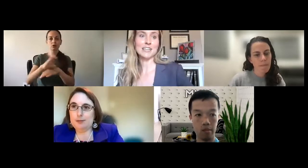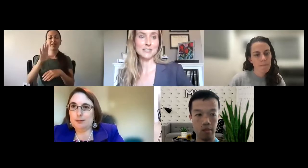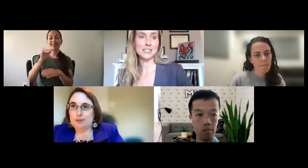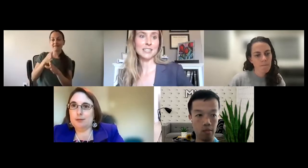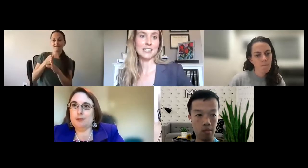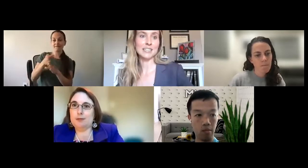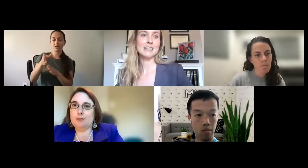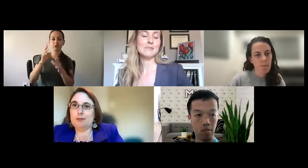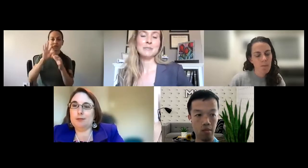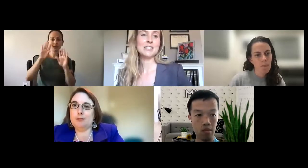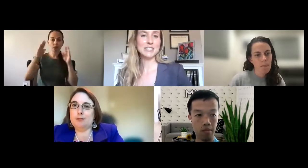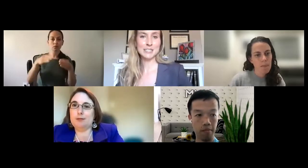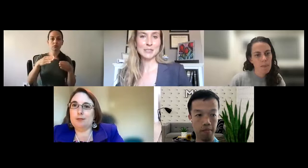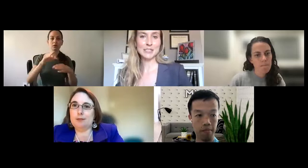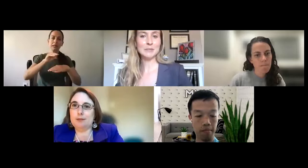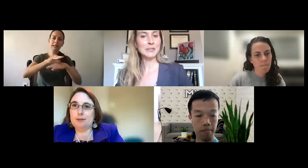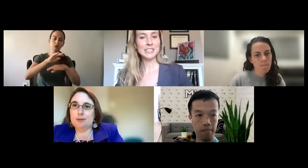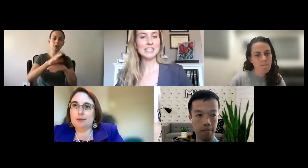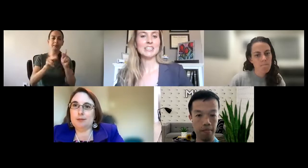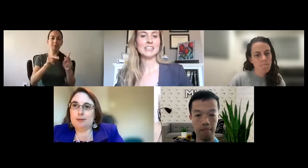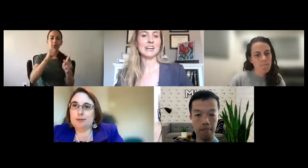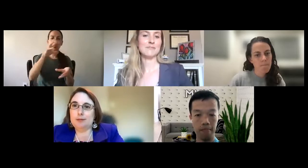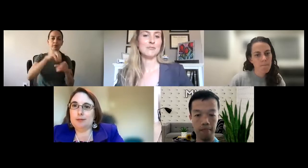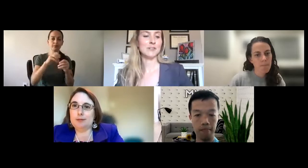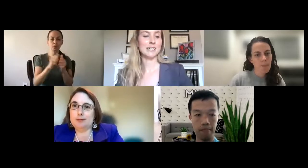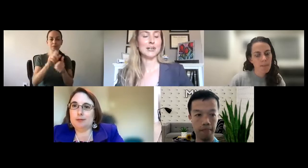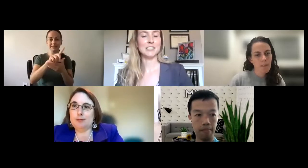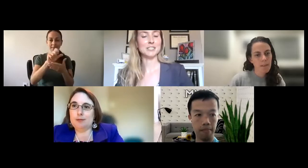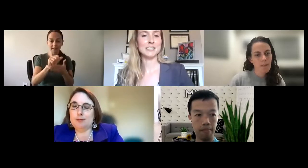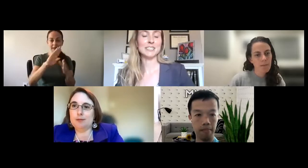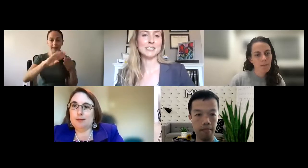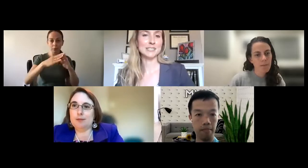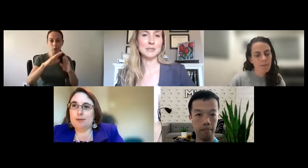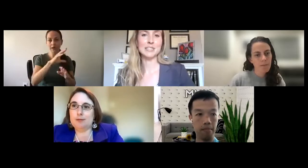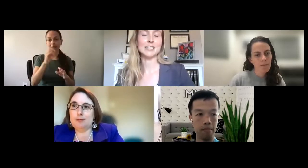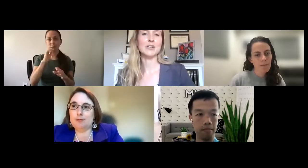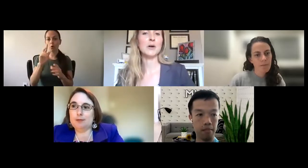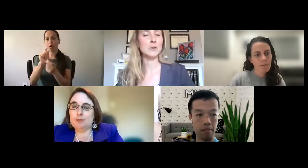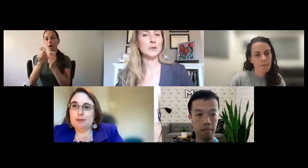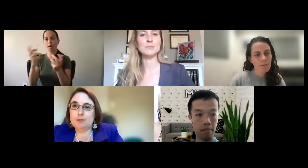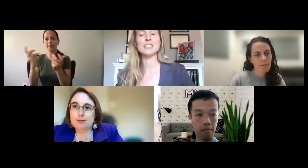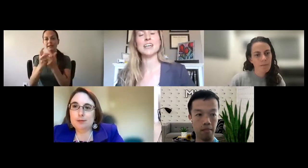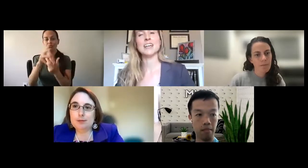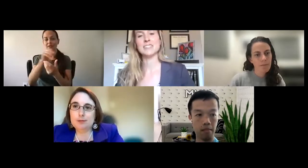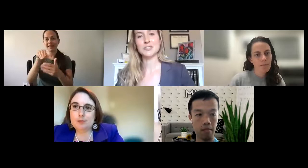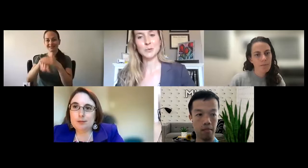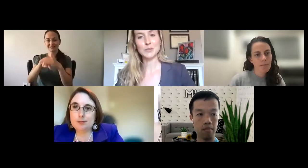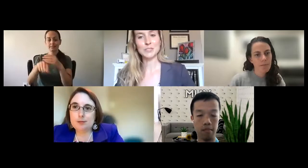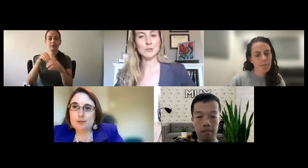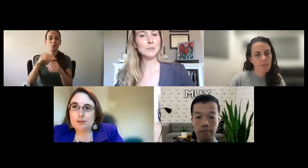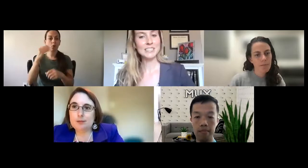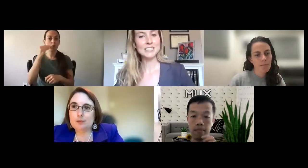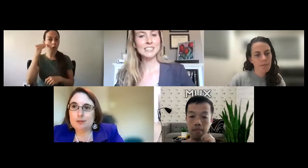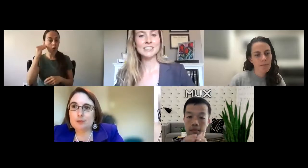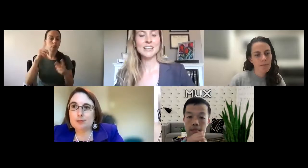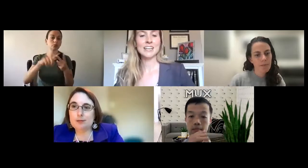devoted to counseling members of the disability community for accommodations and accessibility in homes, in schools,